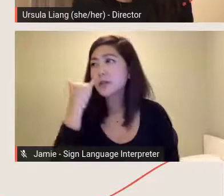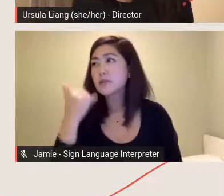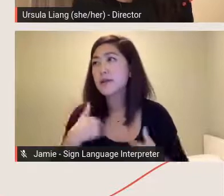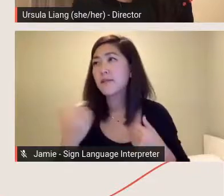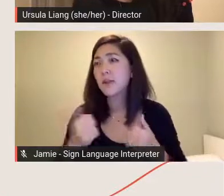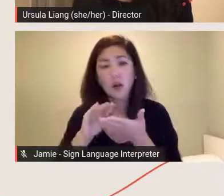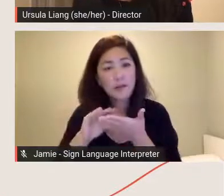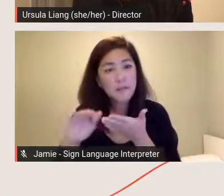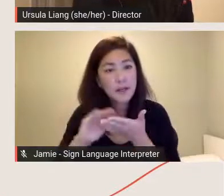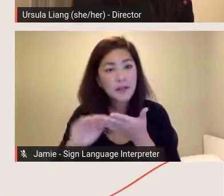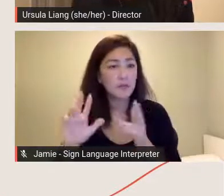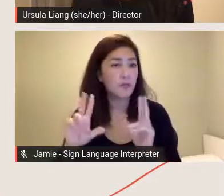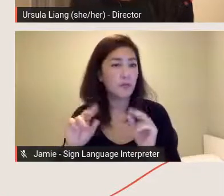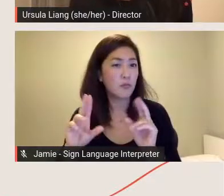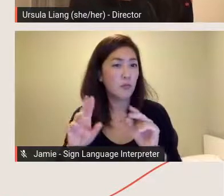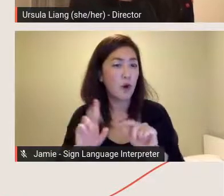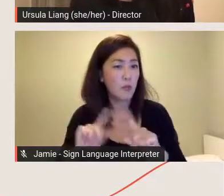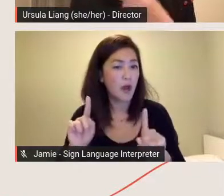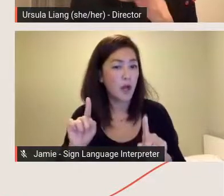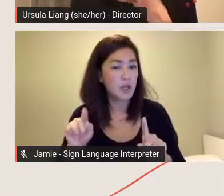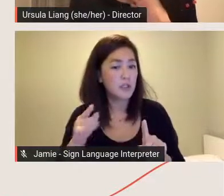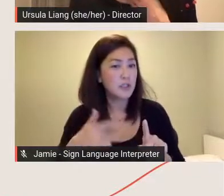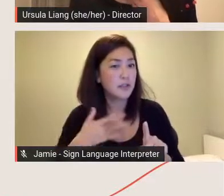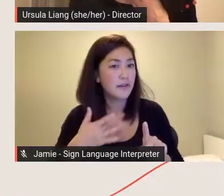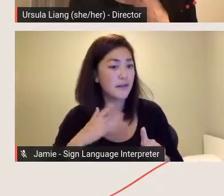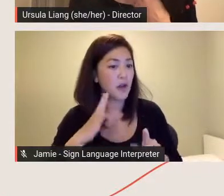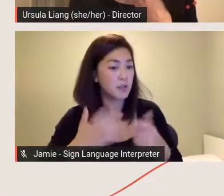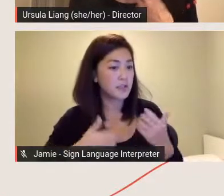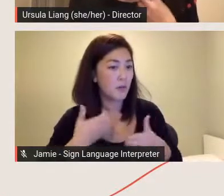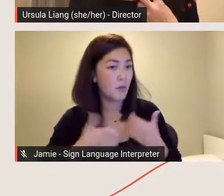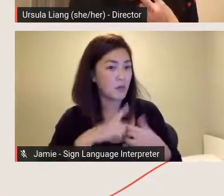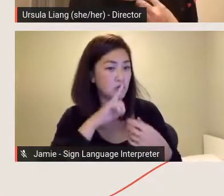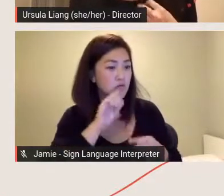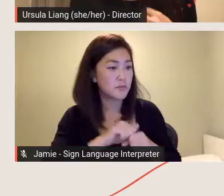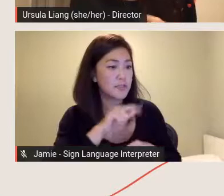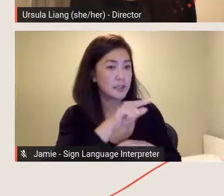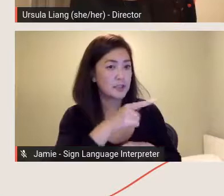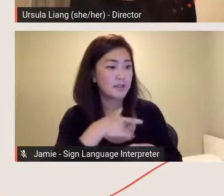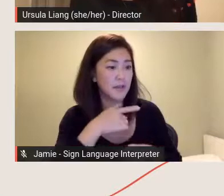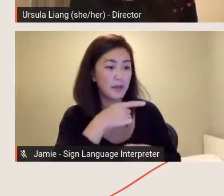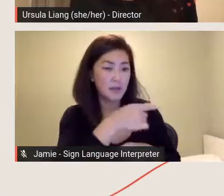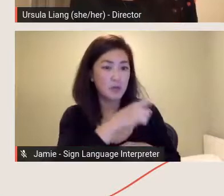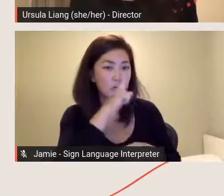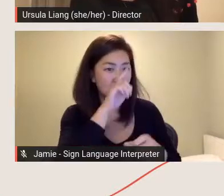felt like his emotion when they met.